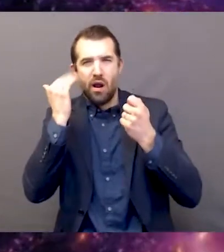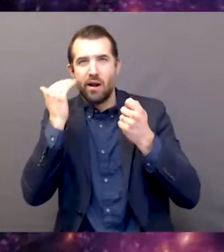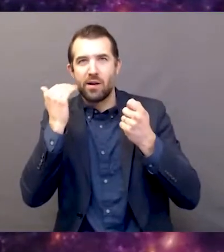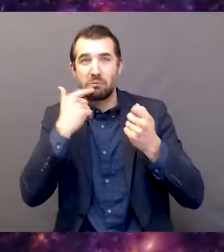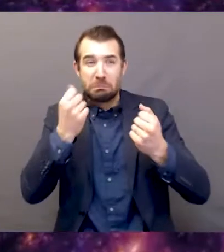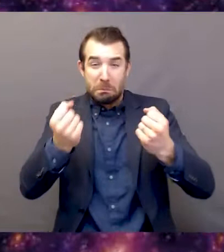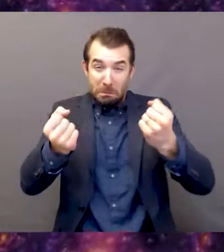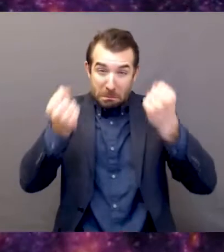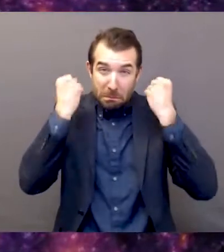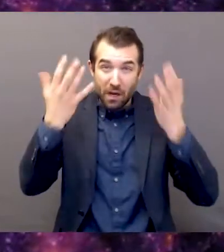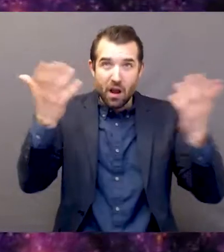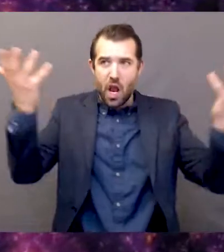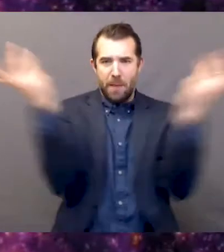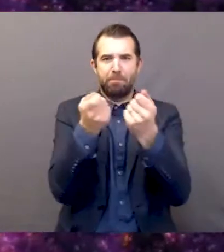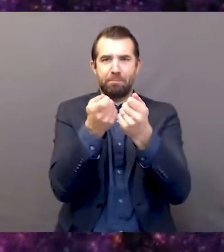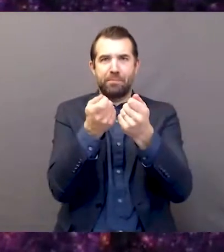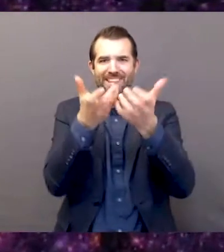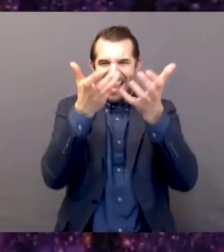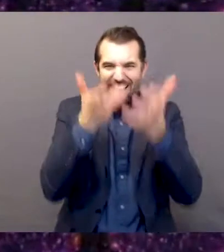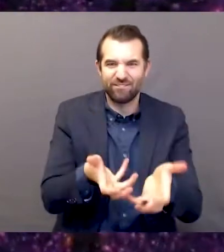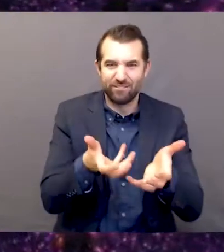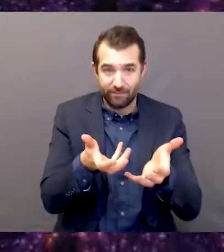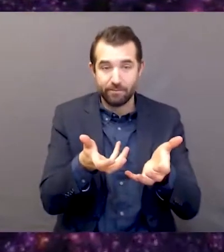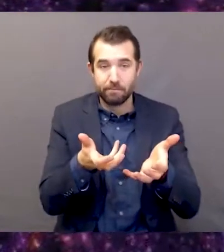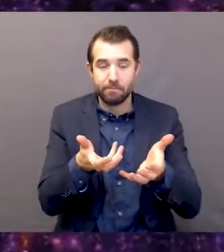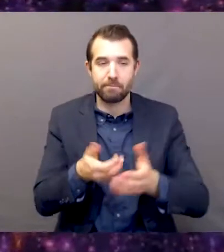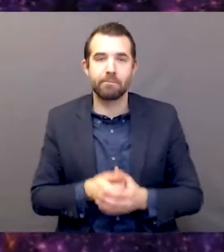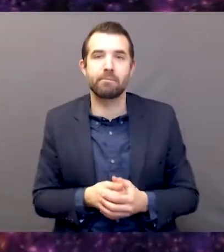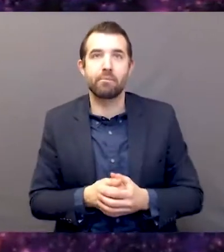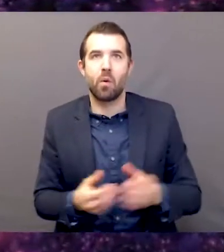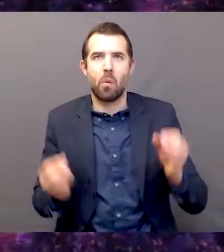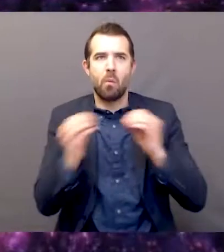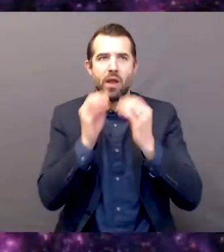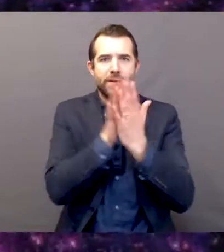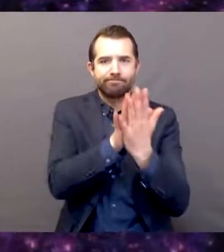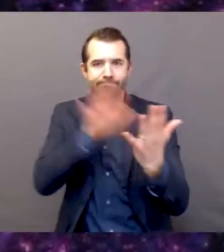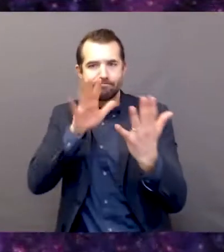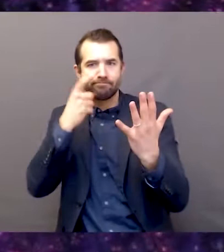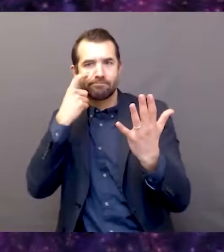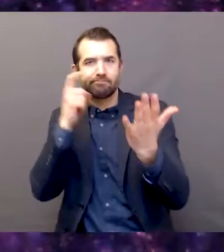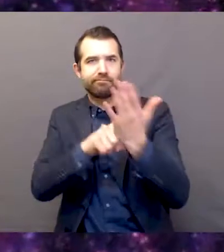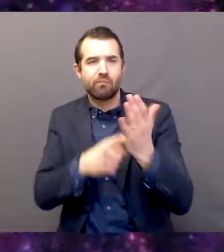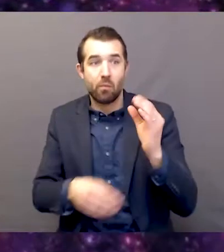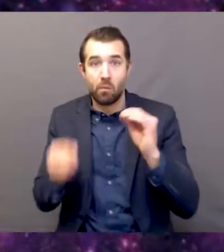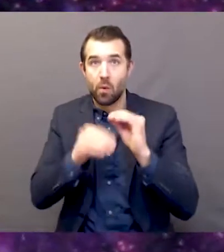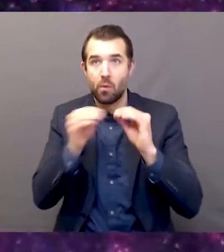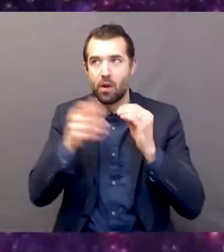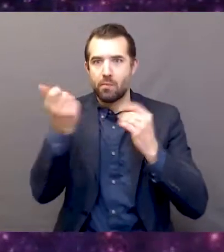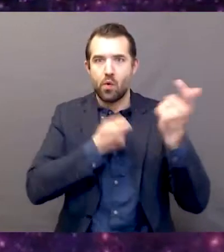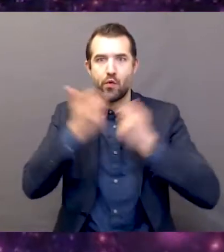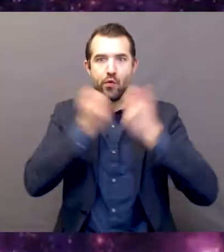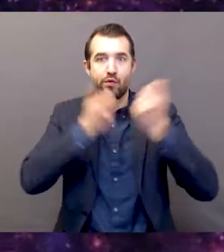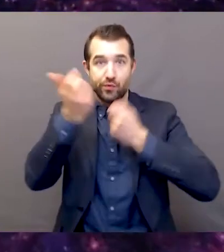gravity. The matter falls towards these regions of excess density and makes the density contrast even larger. More and more matter is drawn into